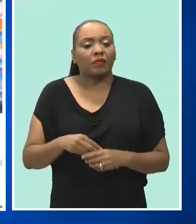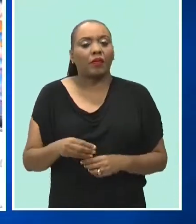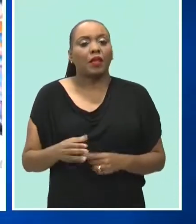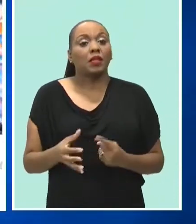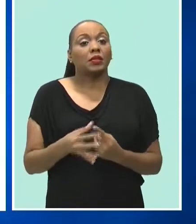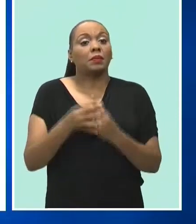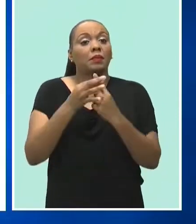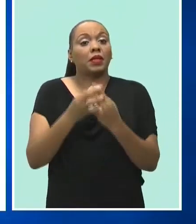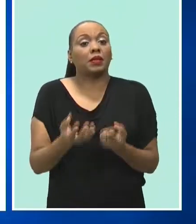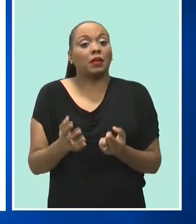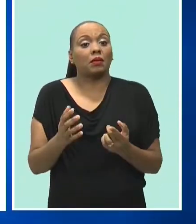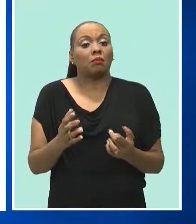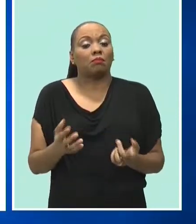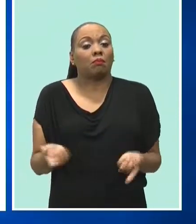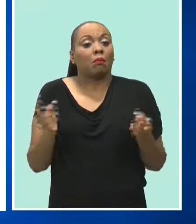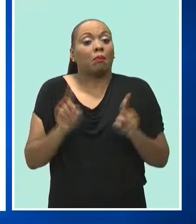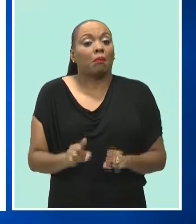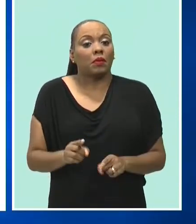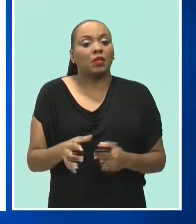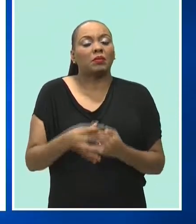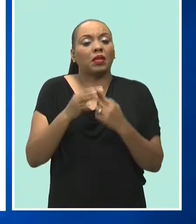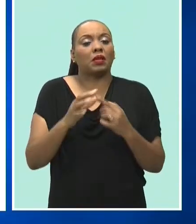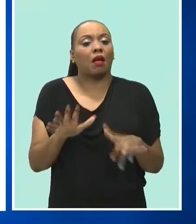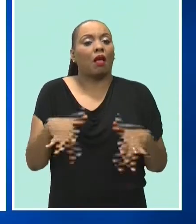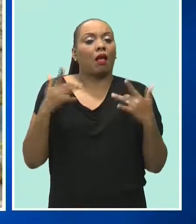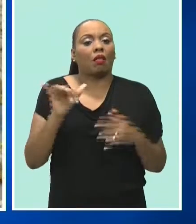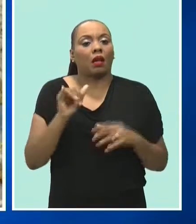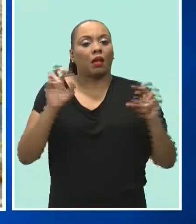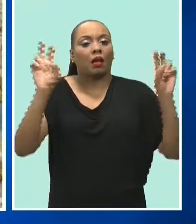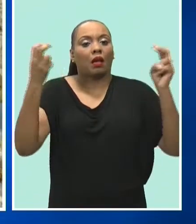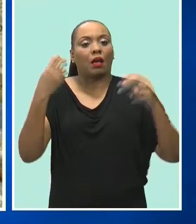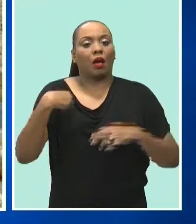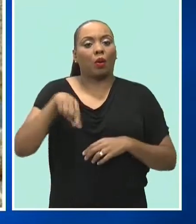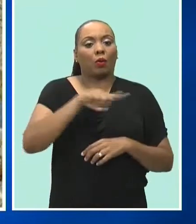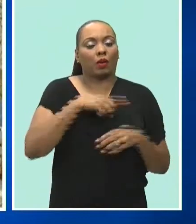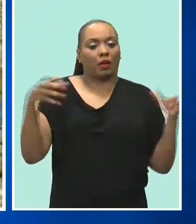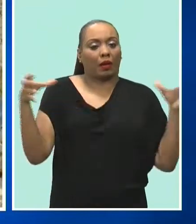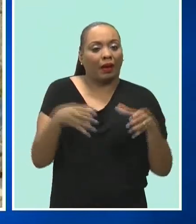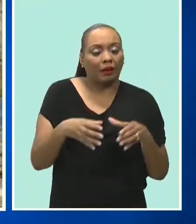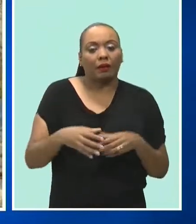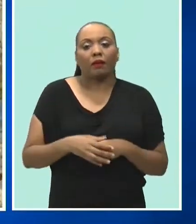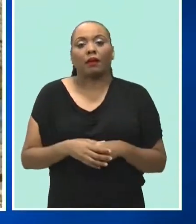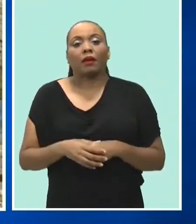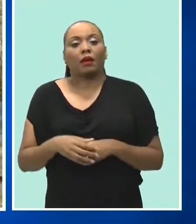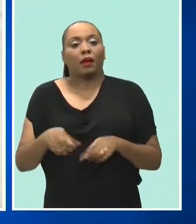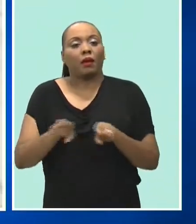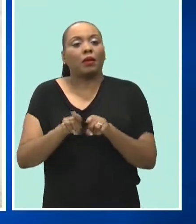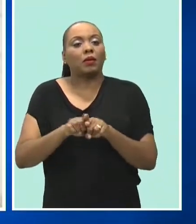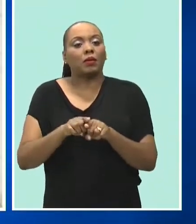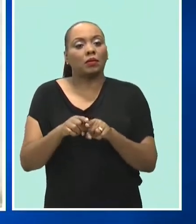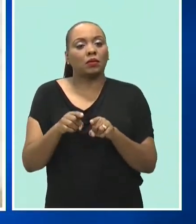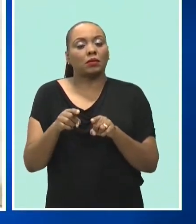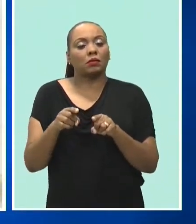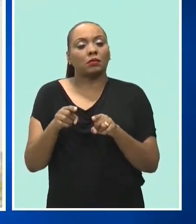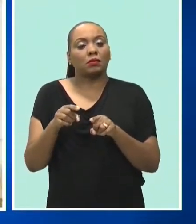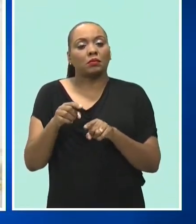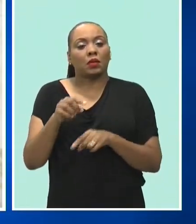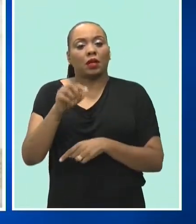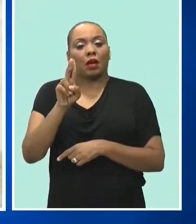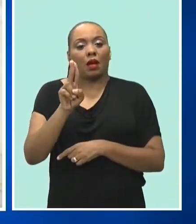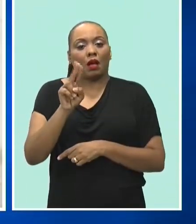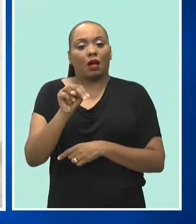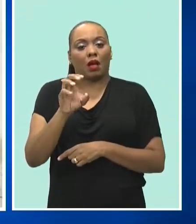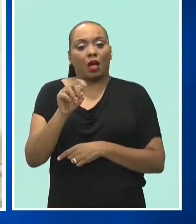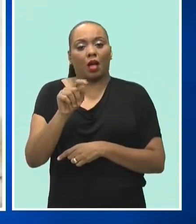including Regathering and the 15th UNCTAD Quadrennial Conference, should boost the tourism and ancillary sectors and complement the